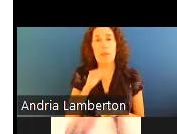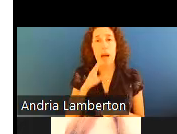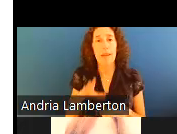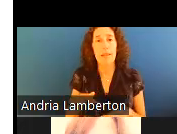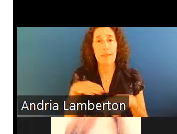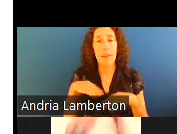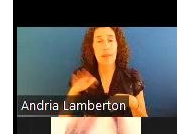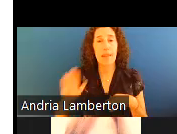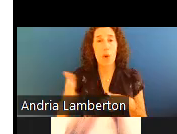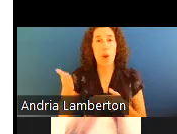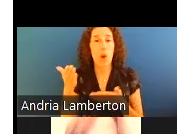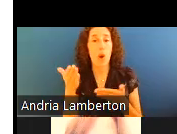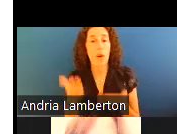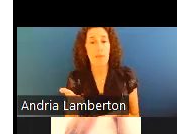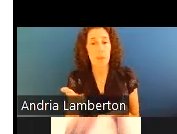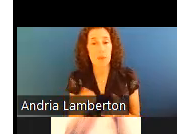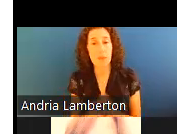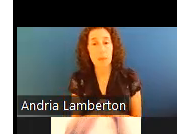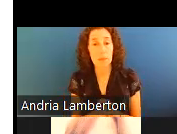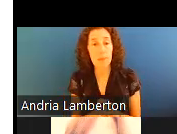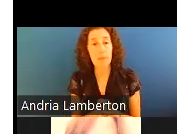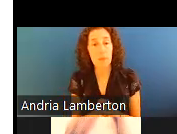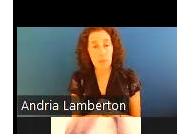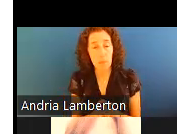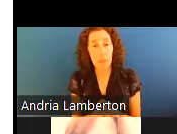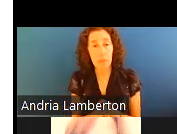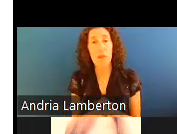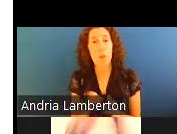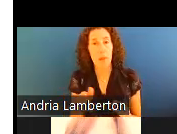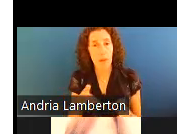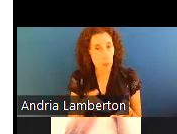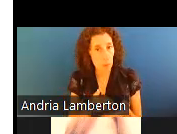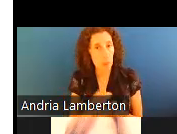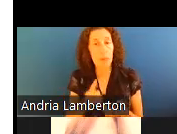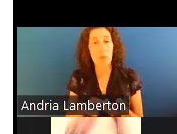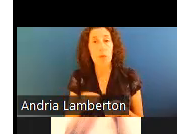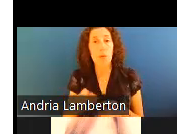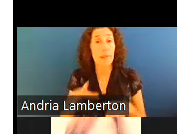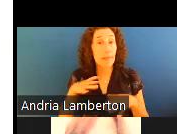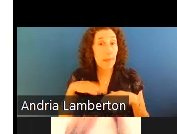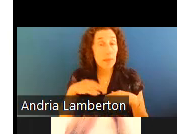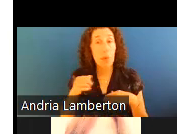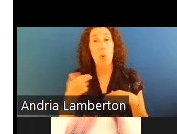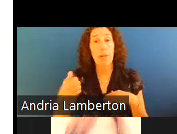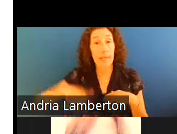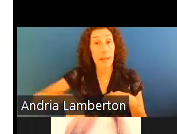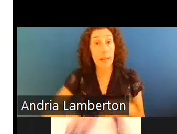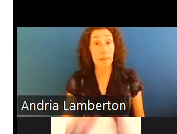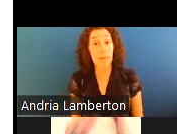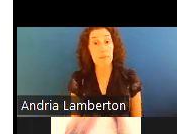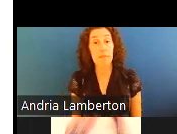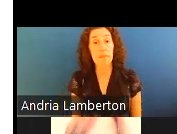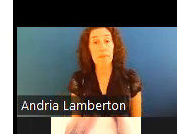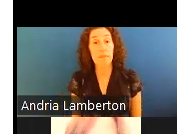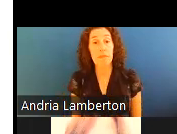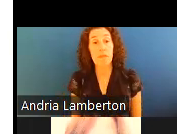their feelings about this offer. Another possibility that occurs sometimes are that